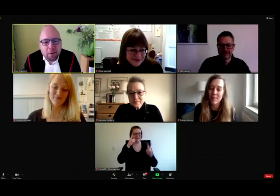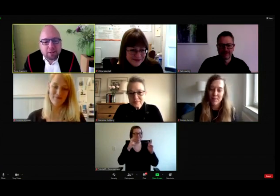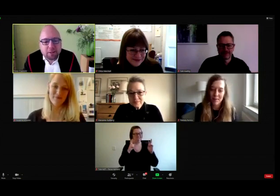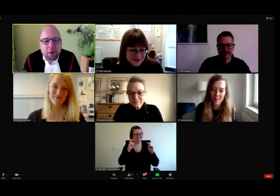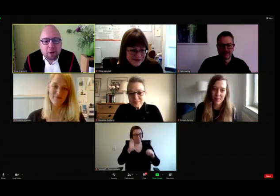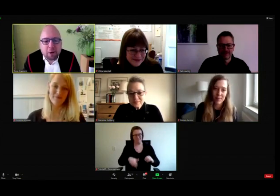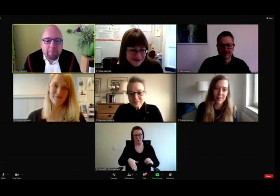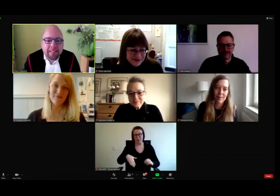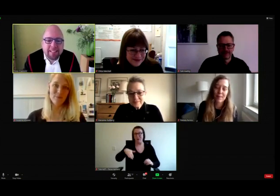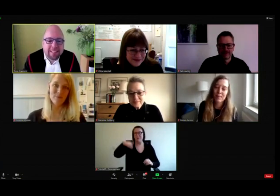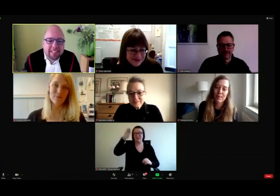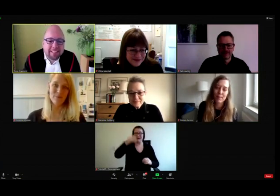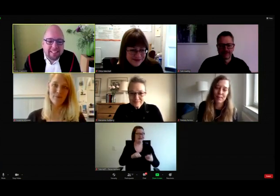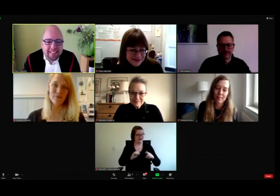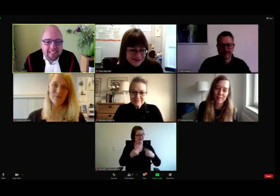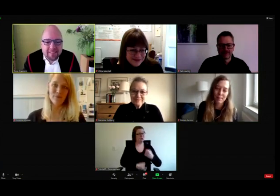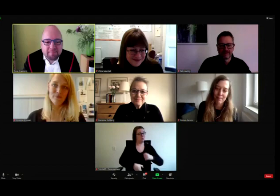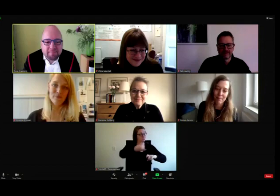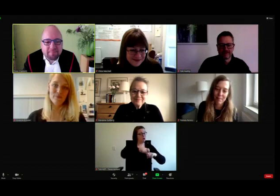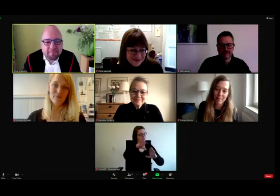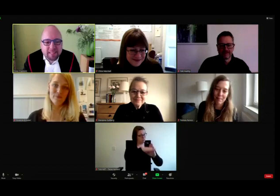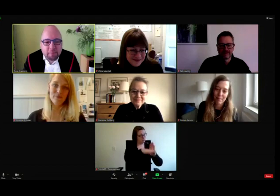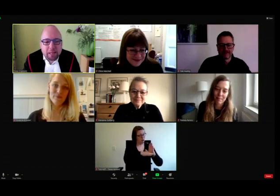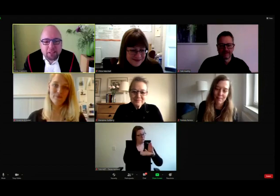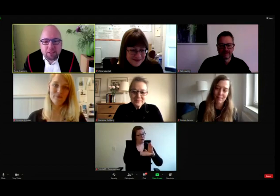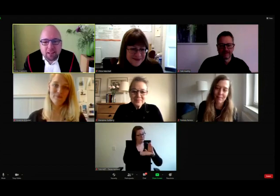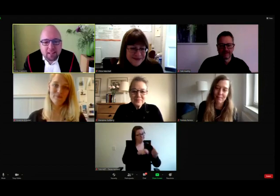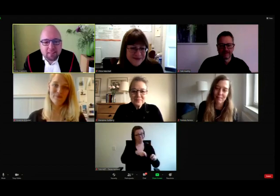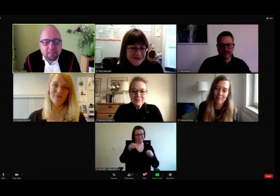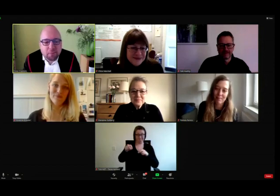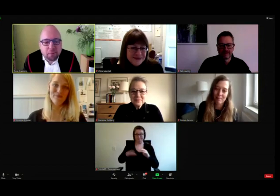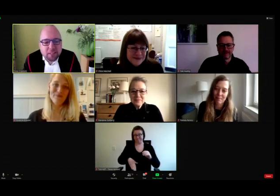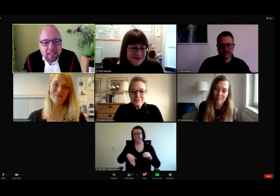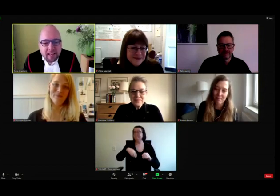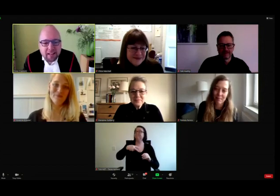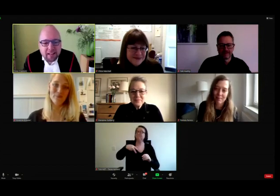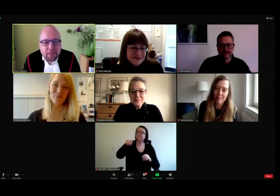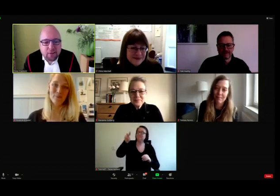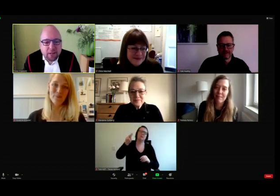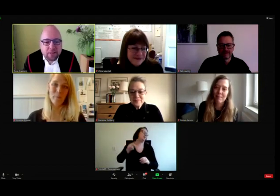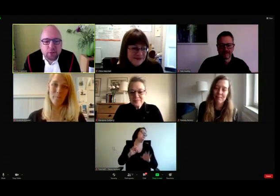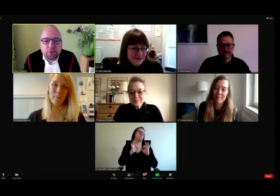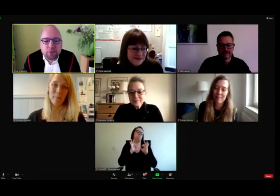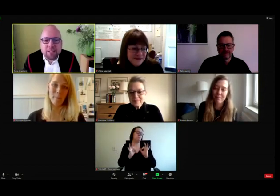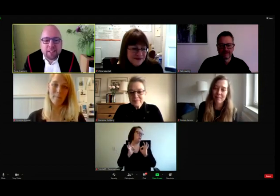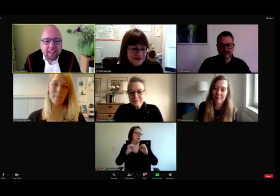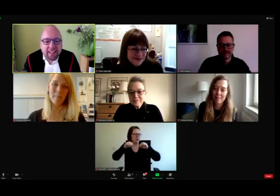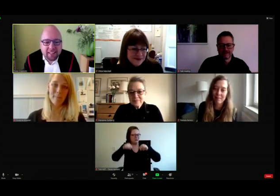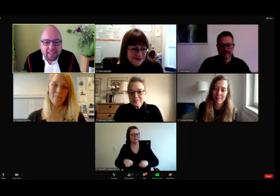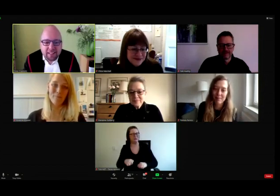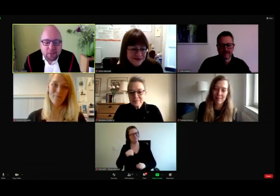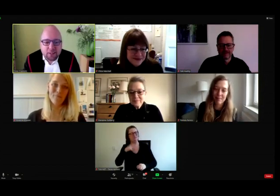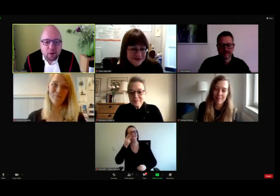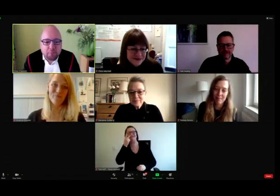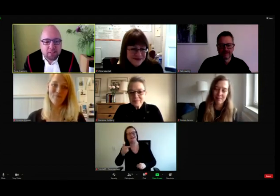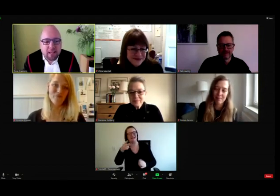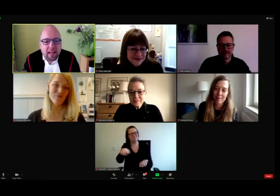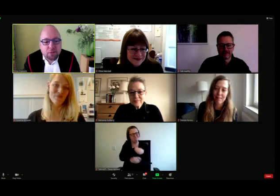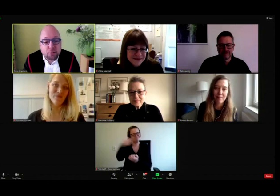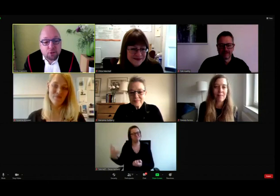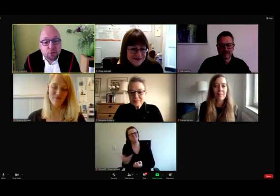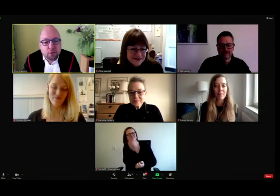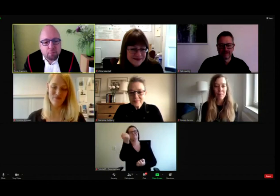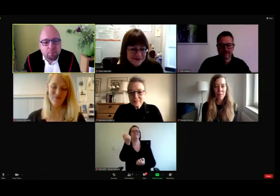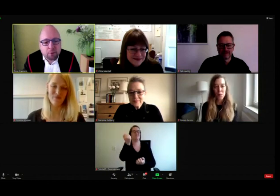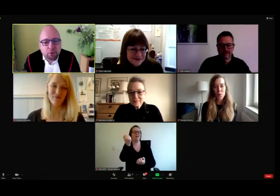it were, in our master program. It's a pleasure witnessing here you get your degree today, and I certainly hope